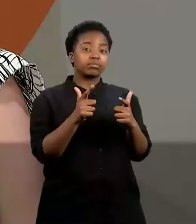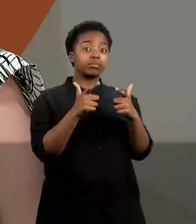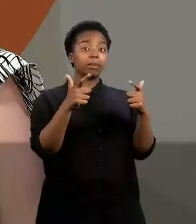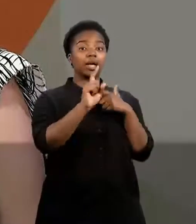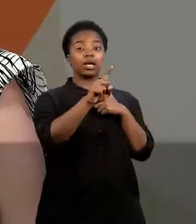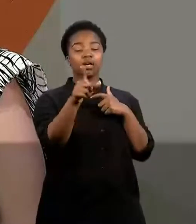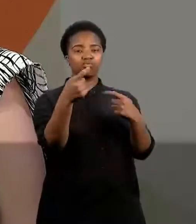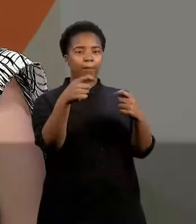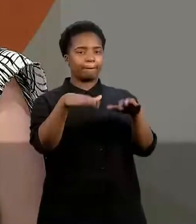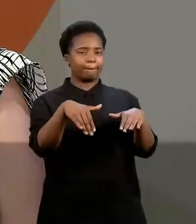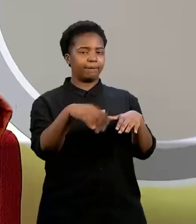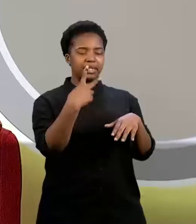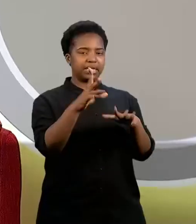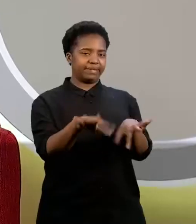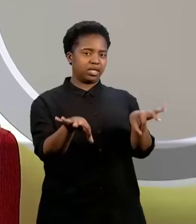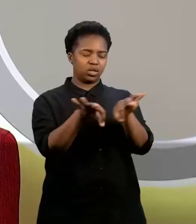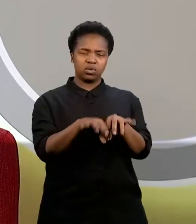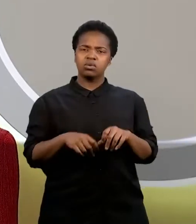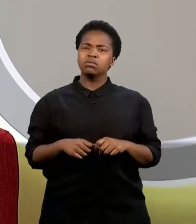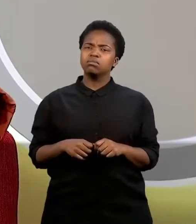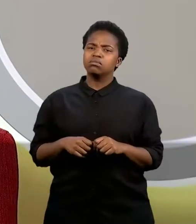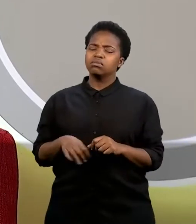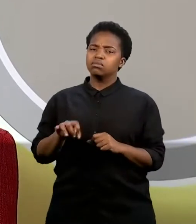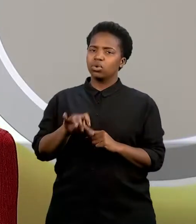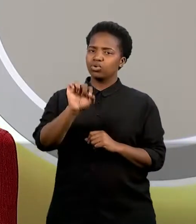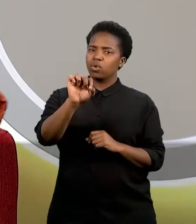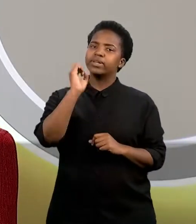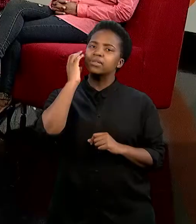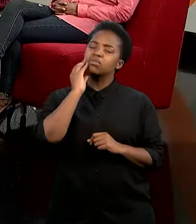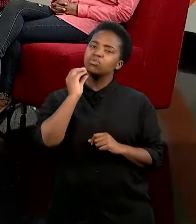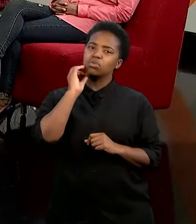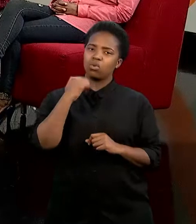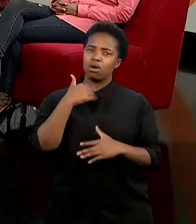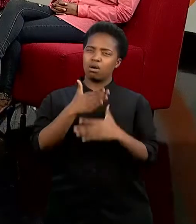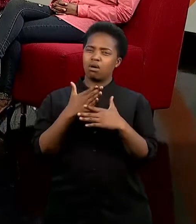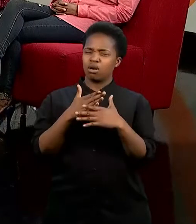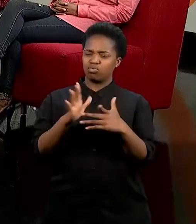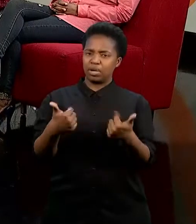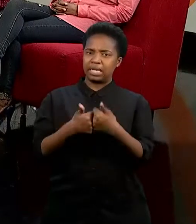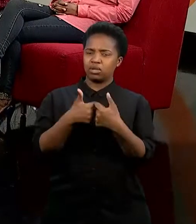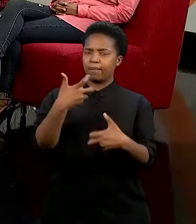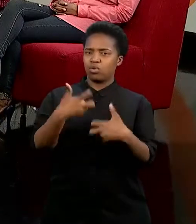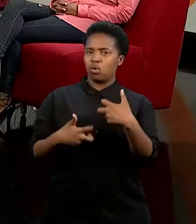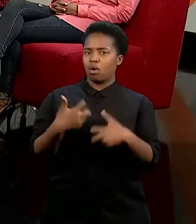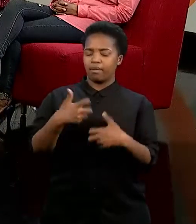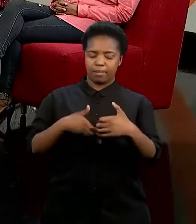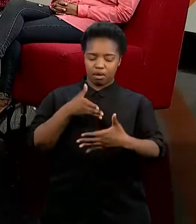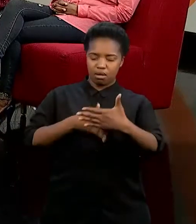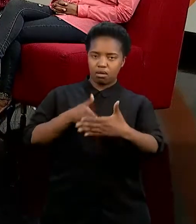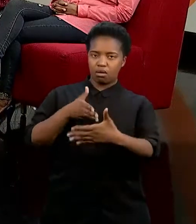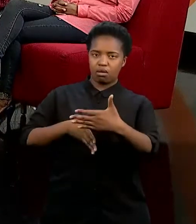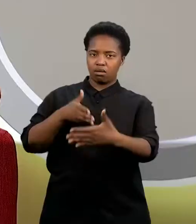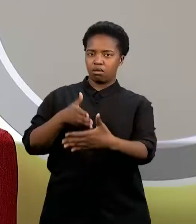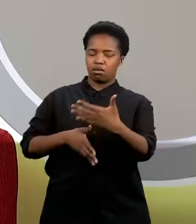the value in it. And what do you find from your experience are the problems that or barriers that inhibit